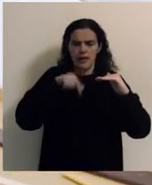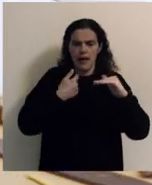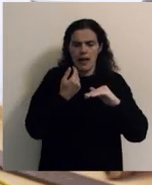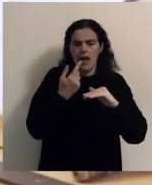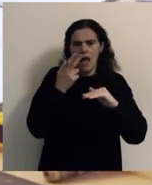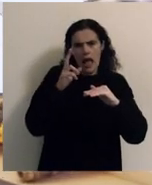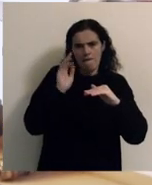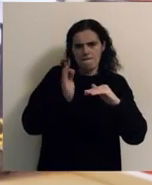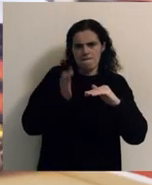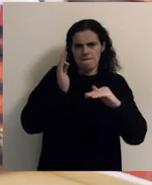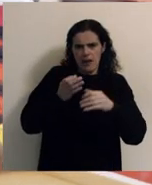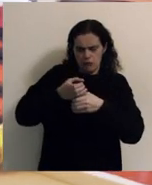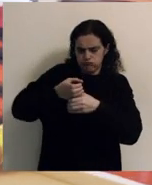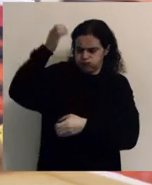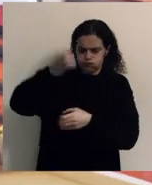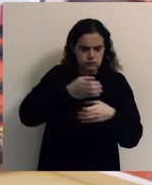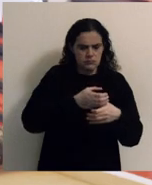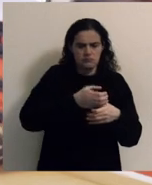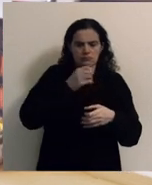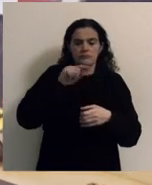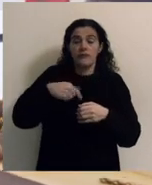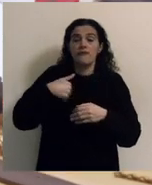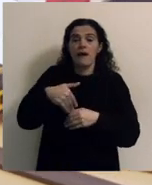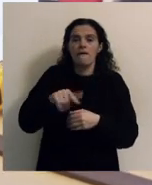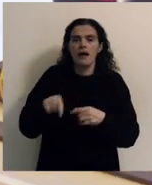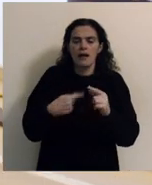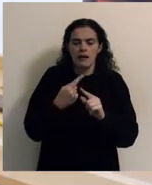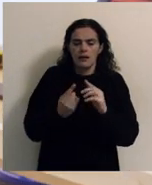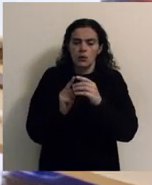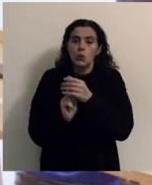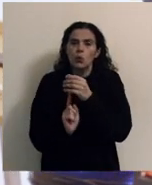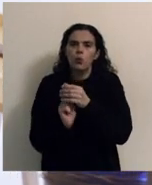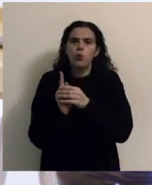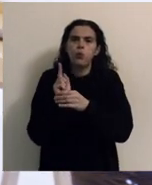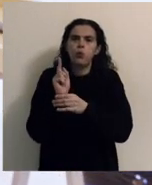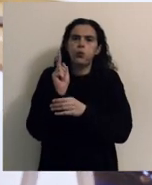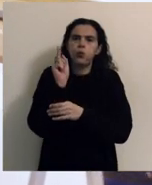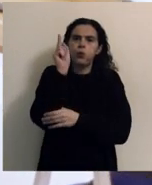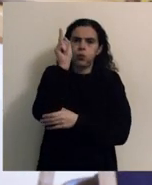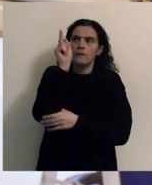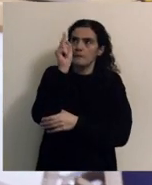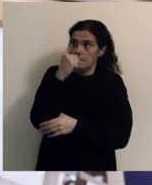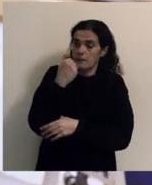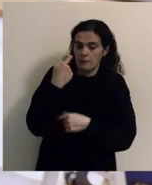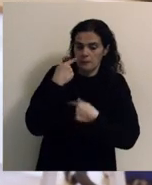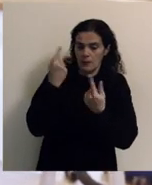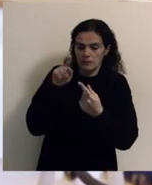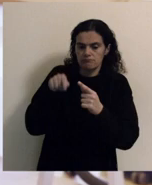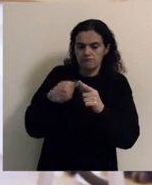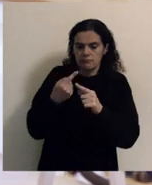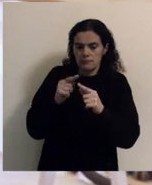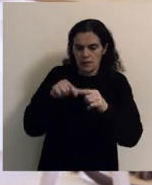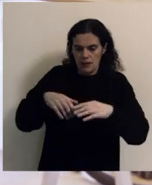steel armature, and that armature will come right up through the holes in the